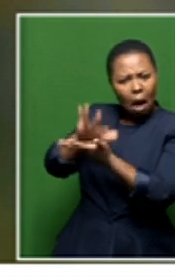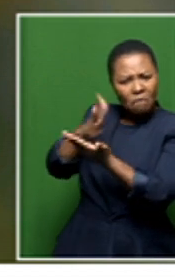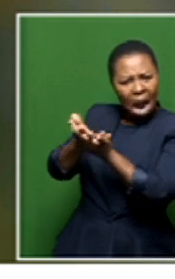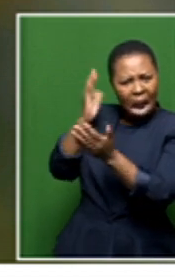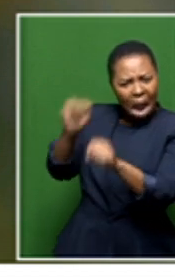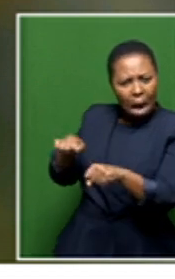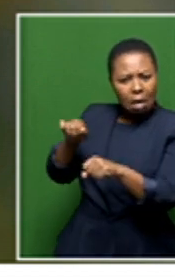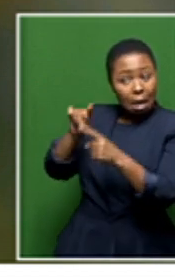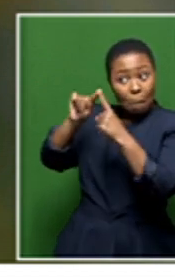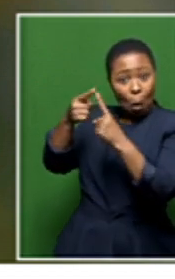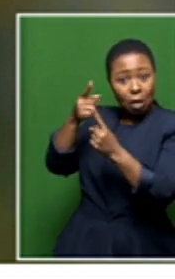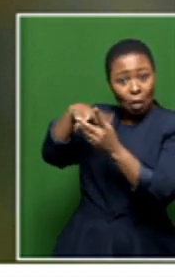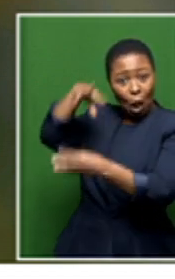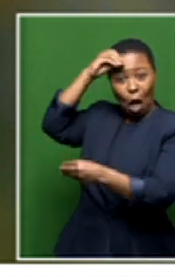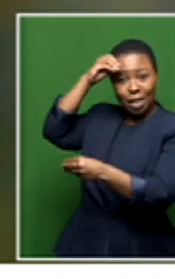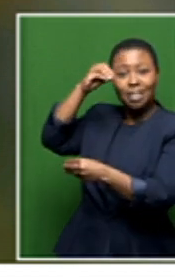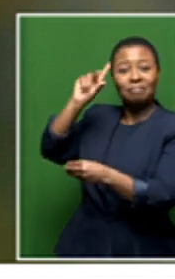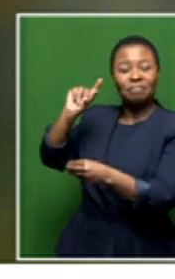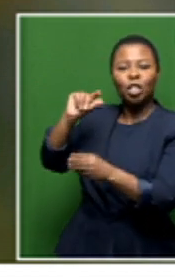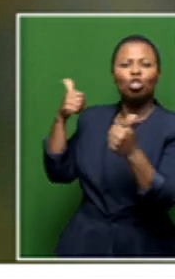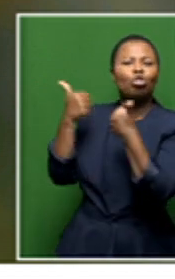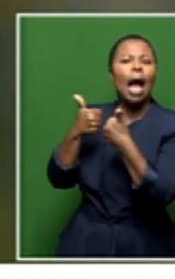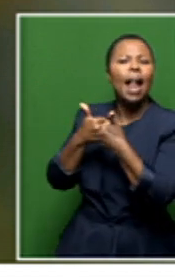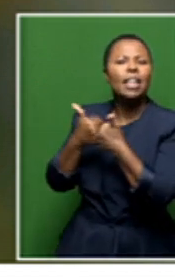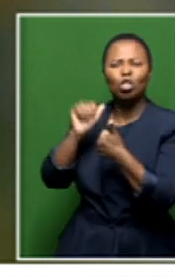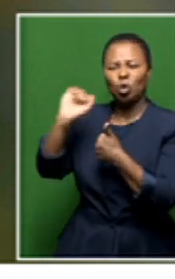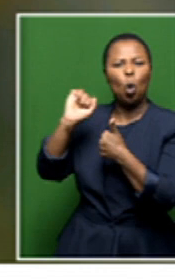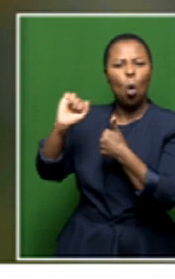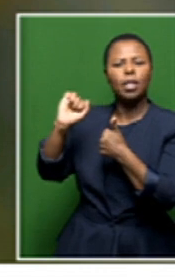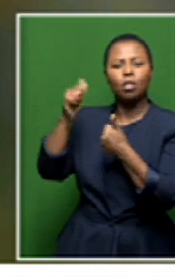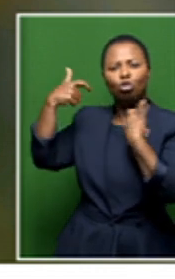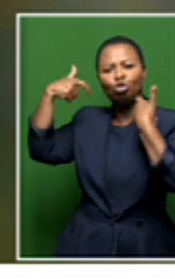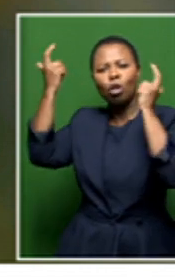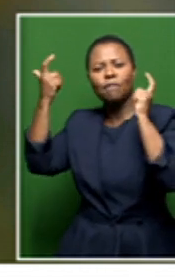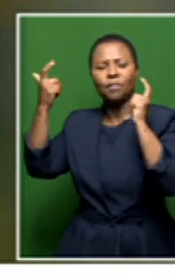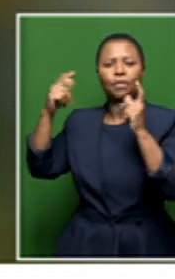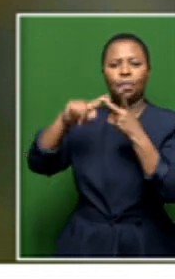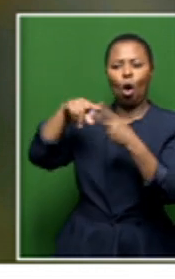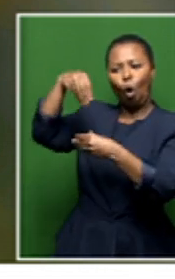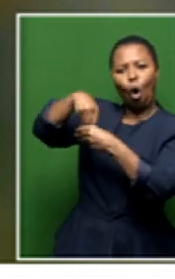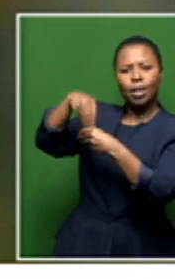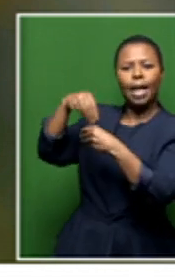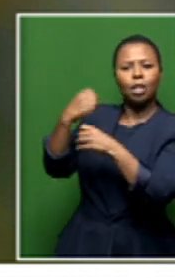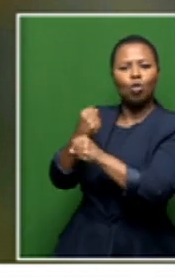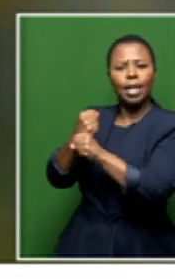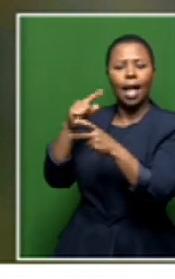taken. So just take us through some of the challenges you face as a chef, a content creator, and as a